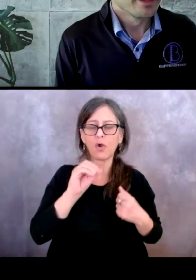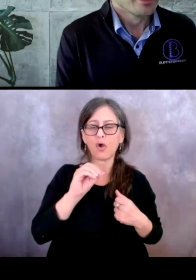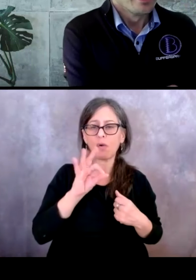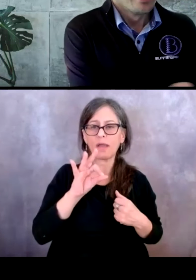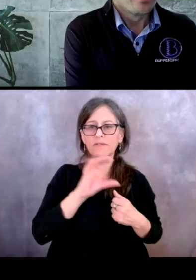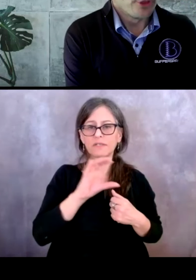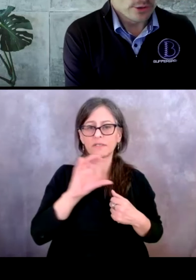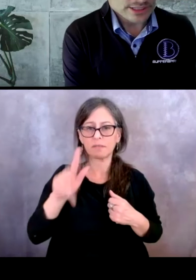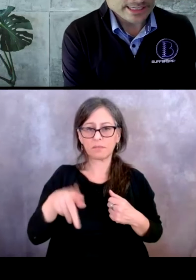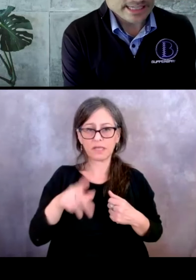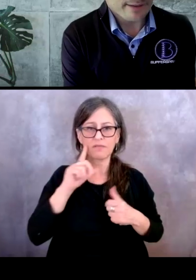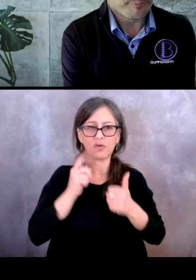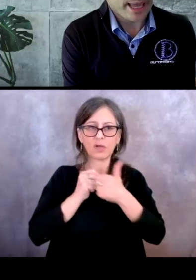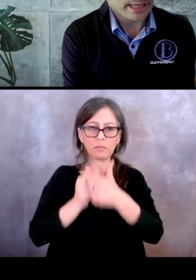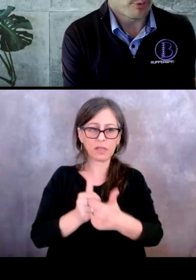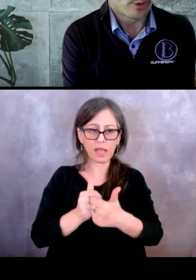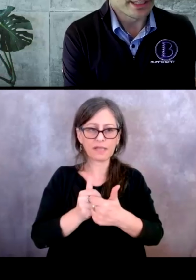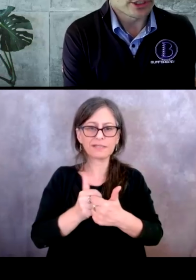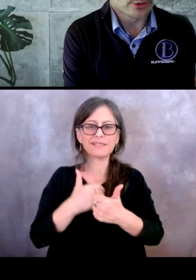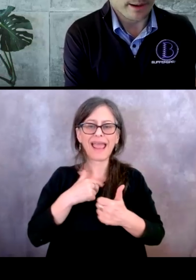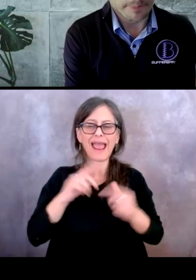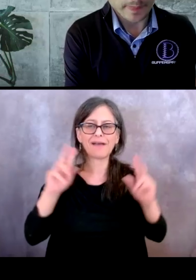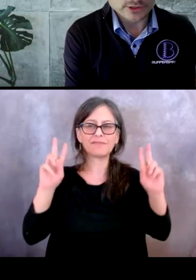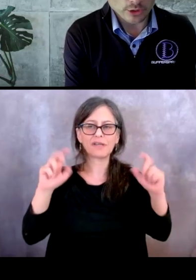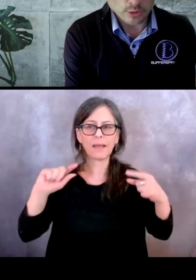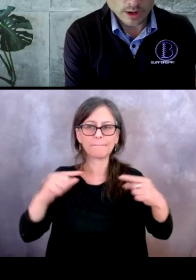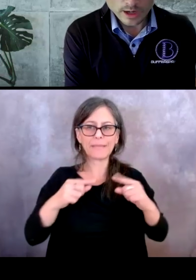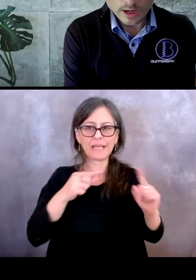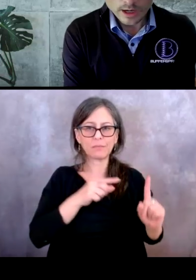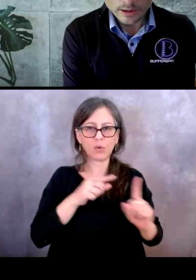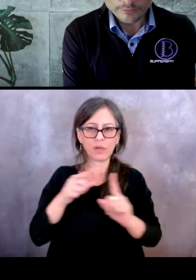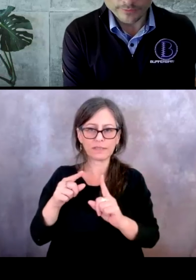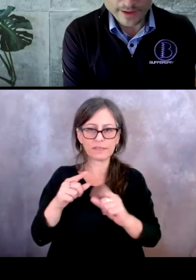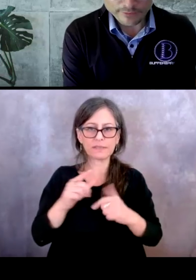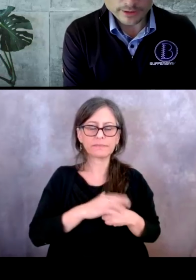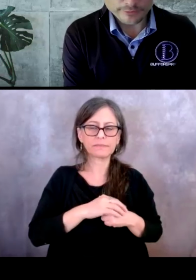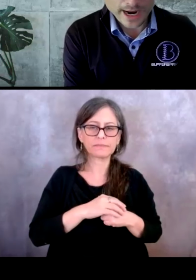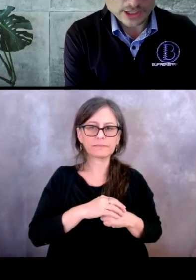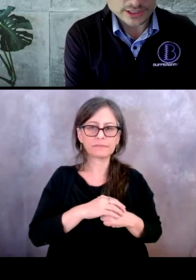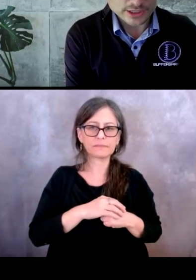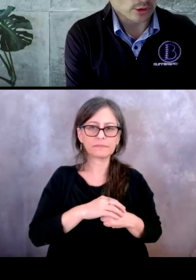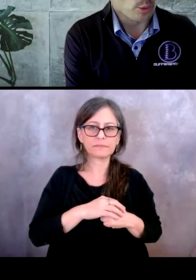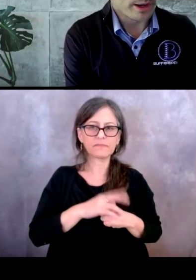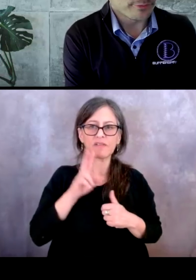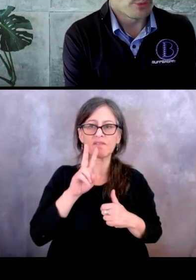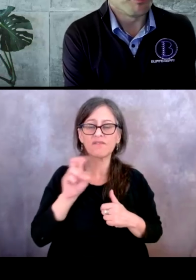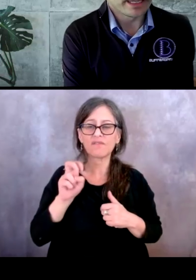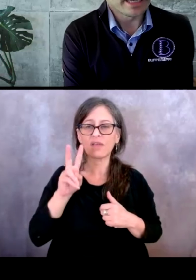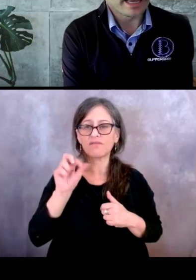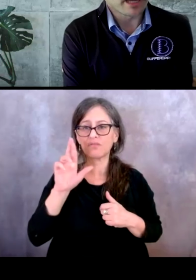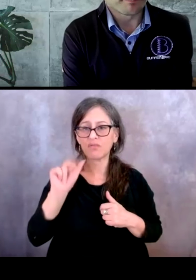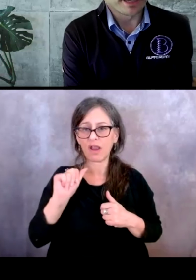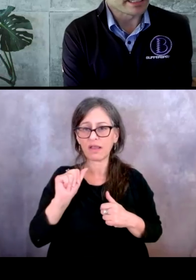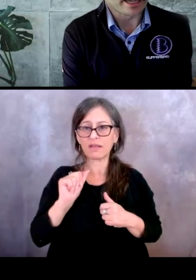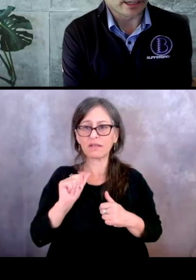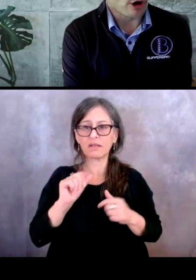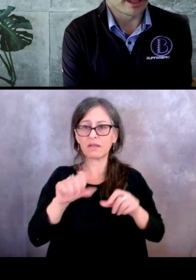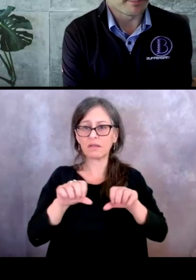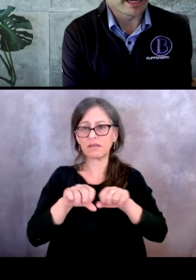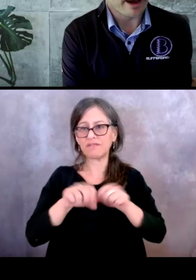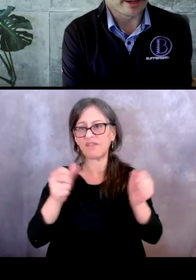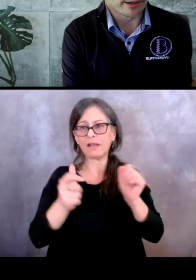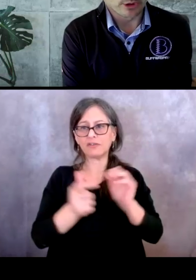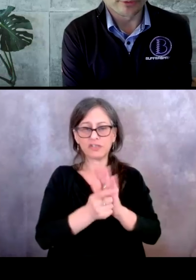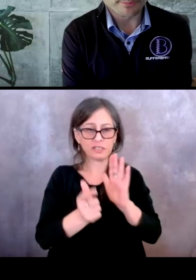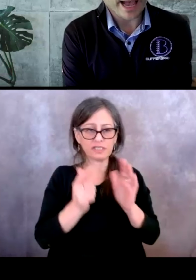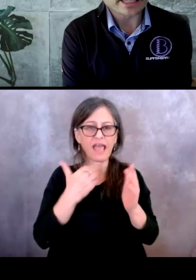compliance, those things have pain points to them. So for VEVRA infractions, there are quite a few big name companies, not going to call